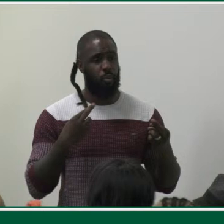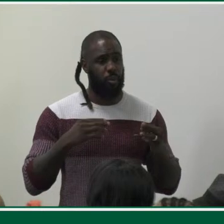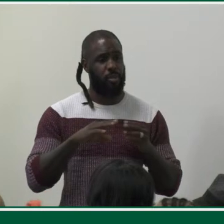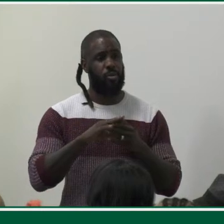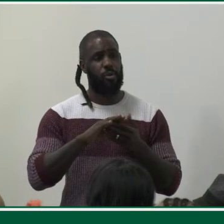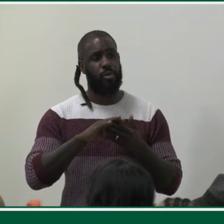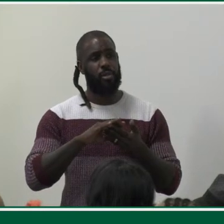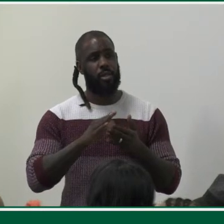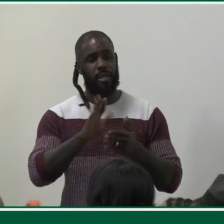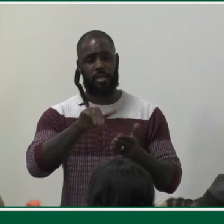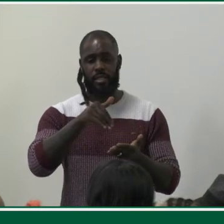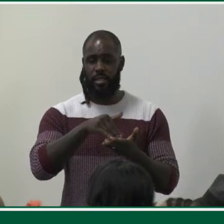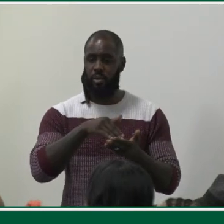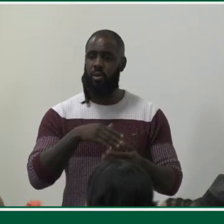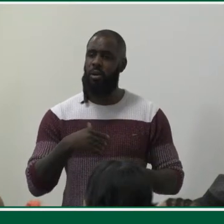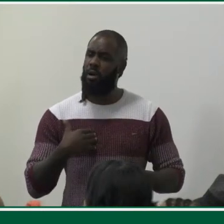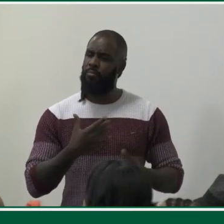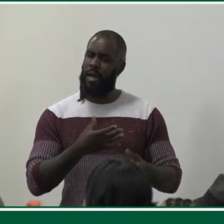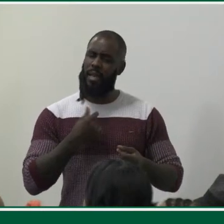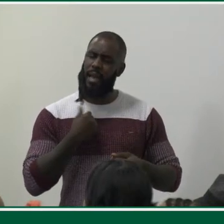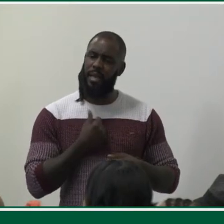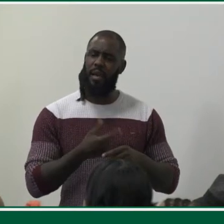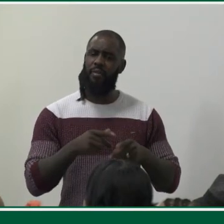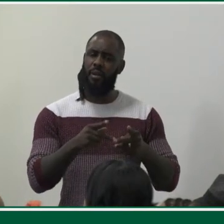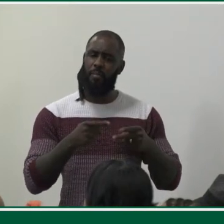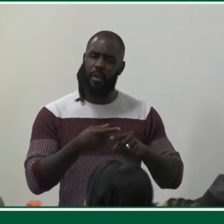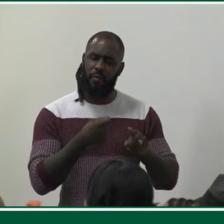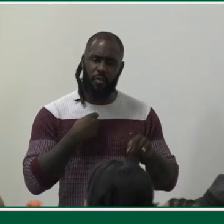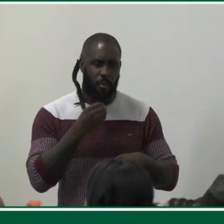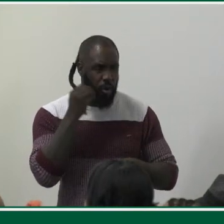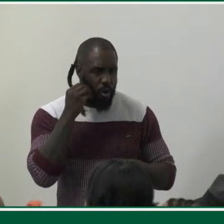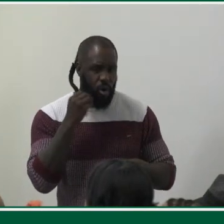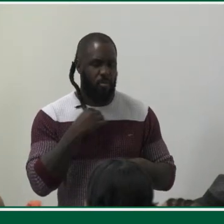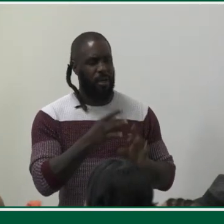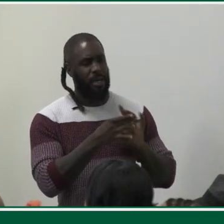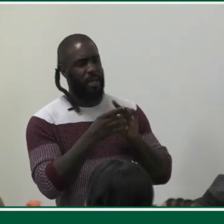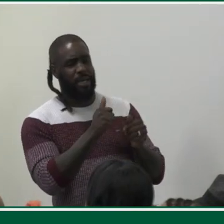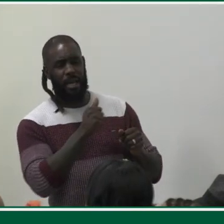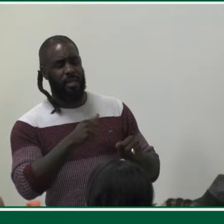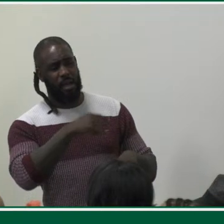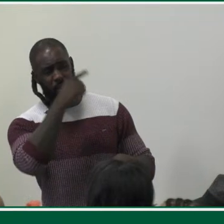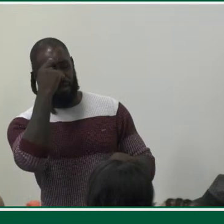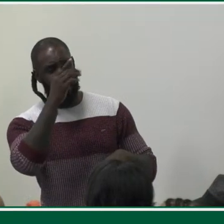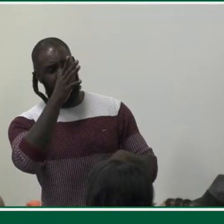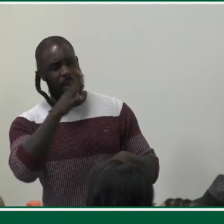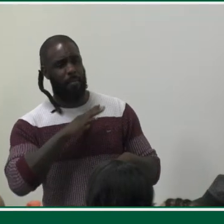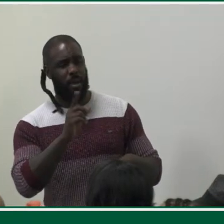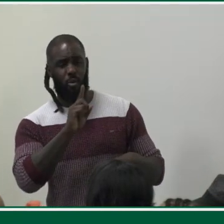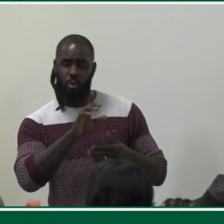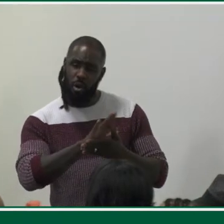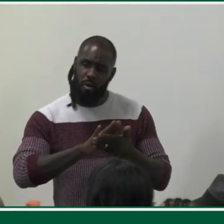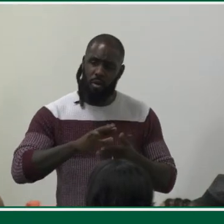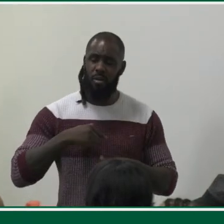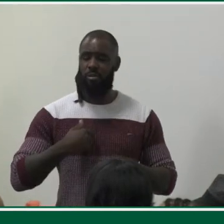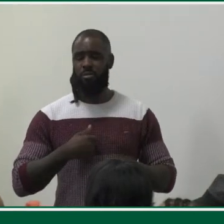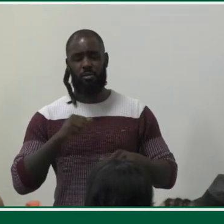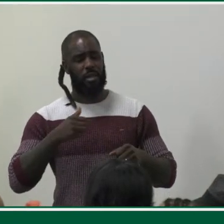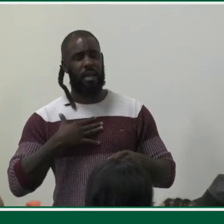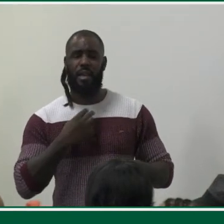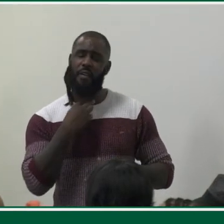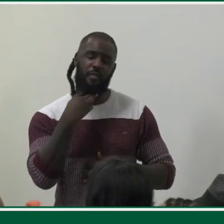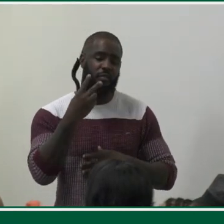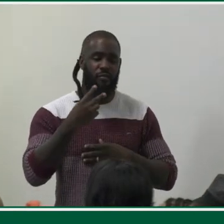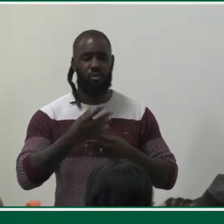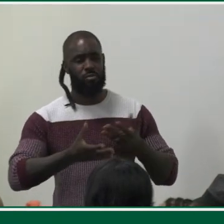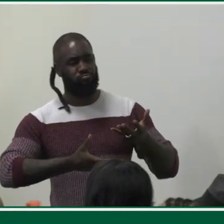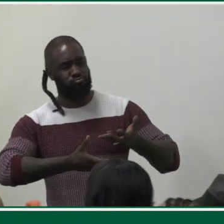I like having a place away from home, a way to connect to other Black men on campus, a place to talk, just to have a voice, a place